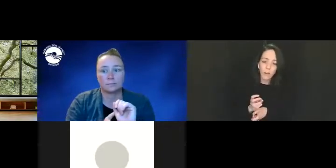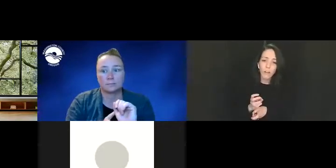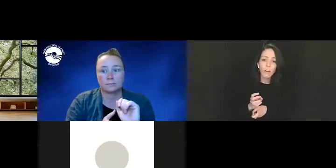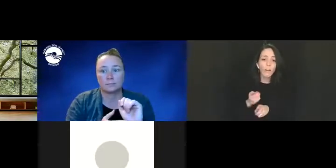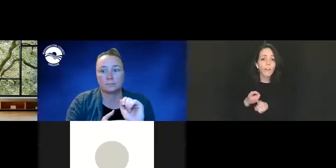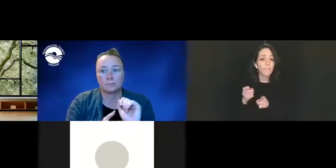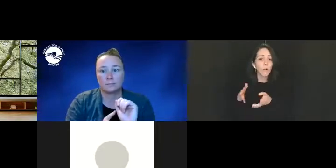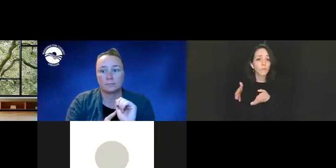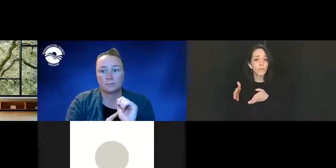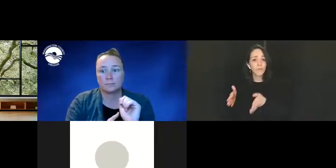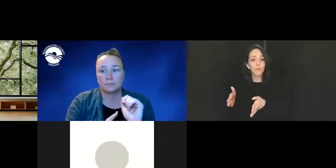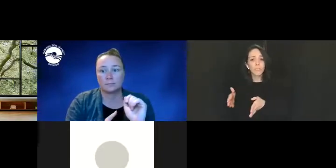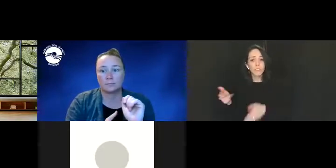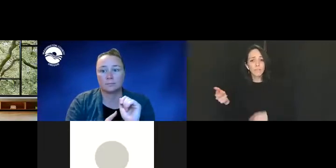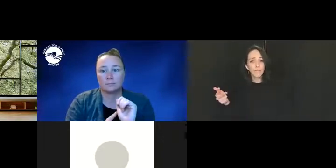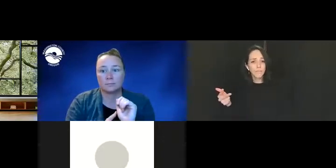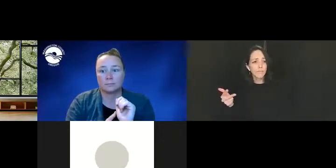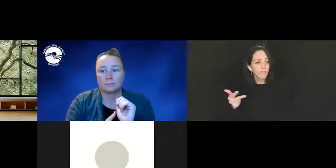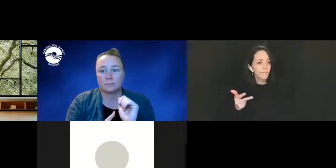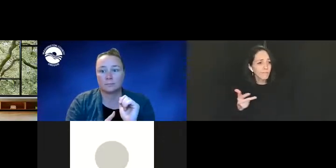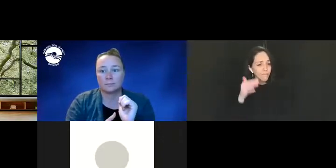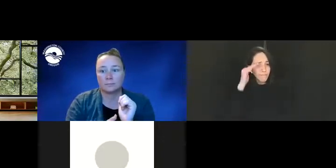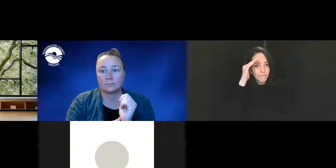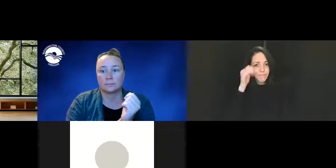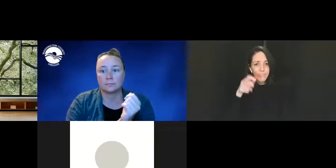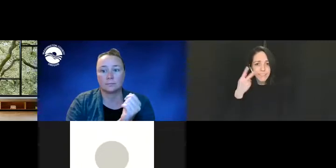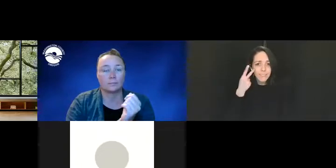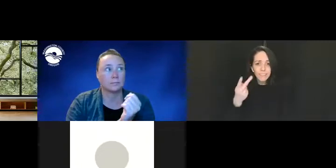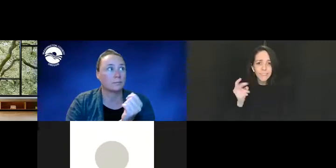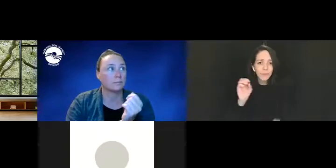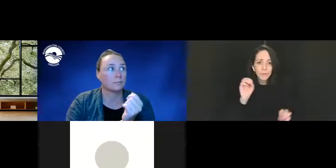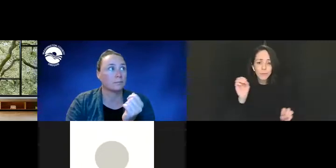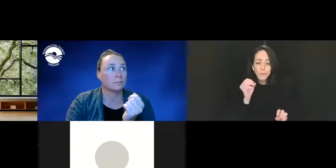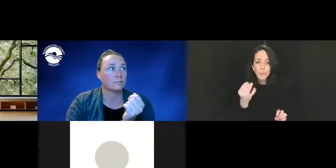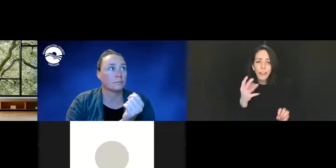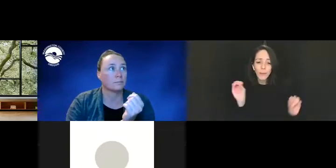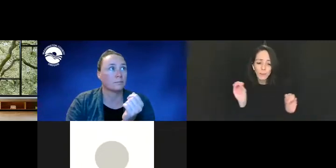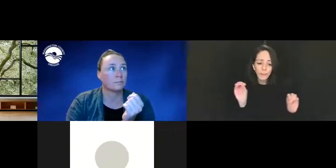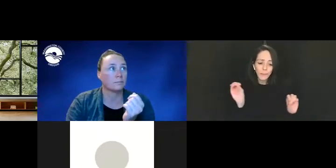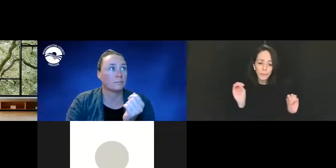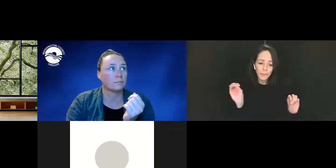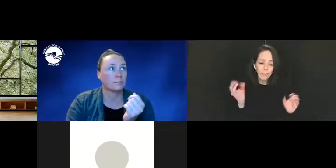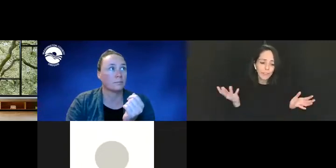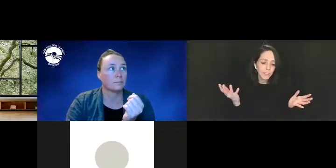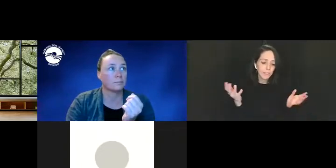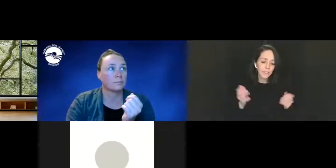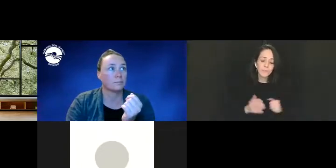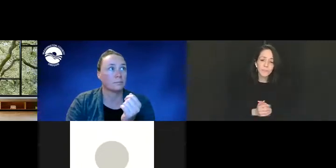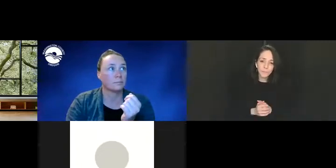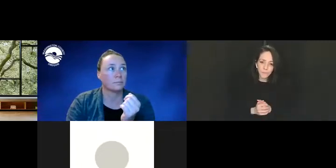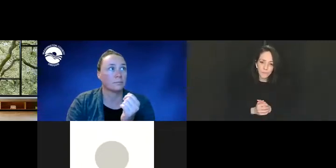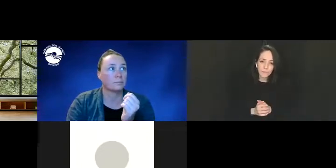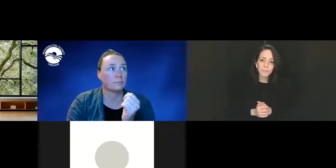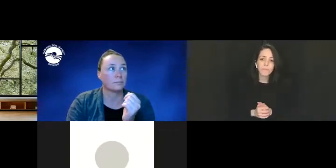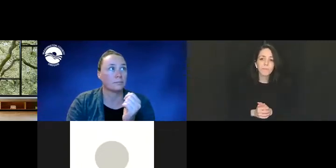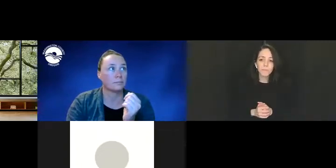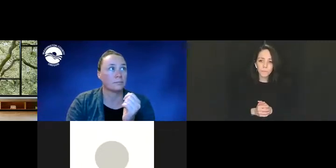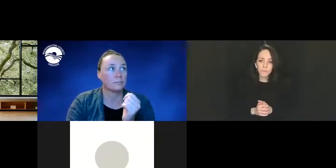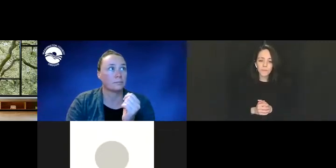because of the lighting and because traffic just keeps on going one direction and another, and you can never get in the